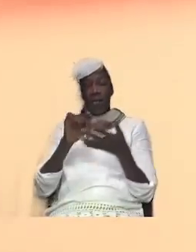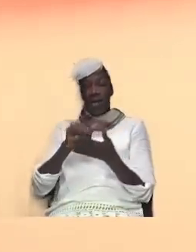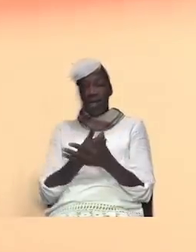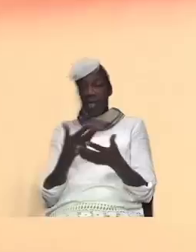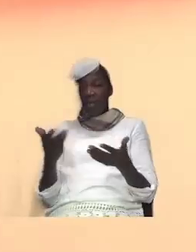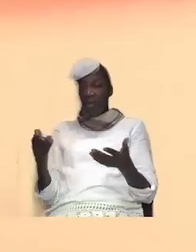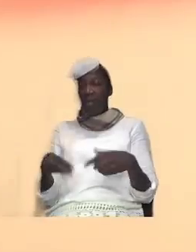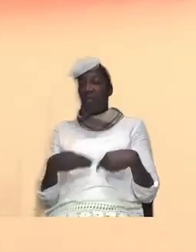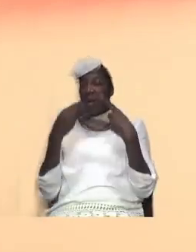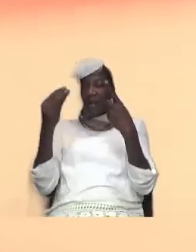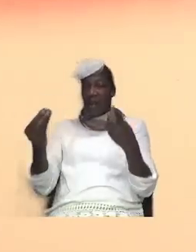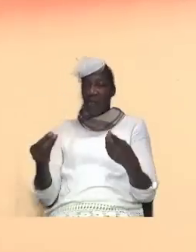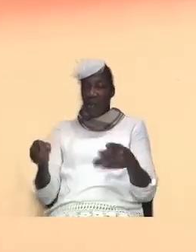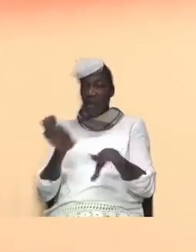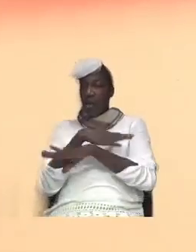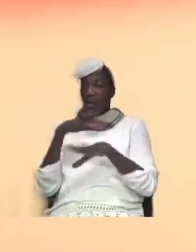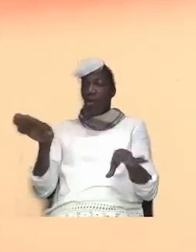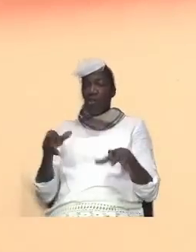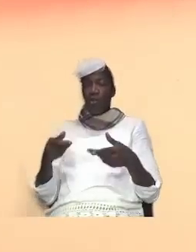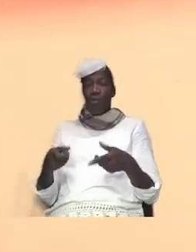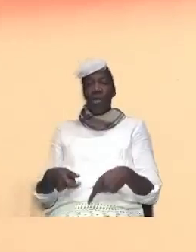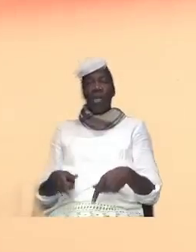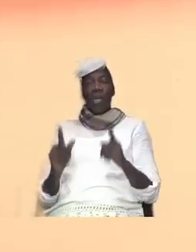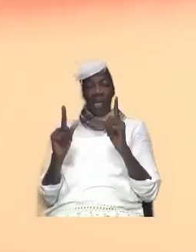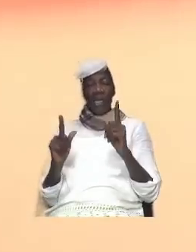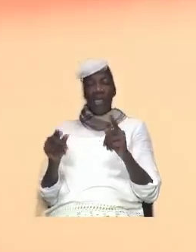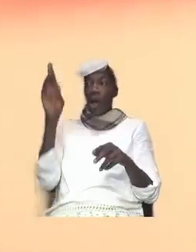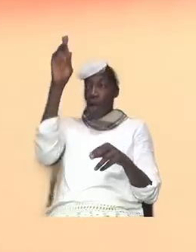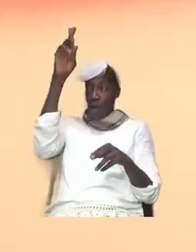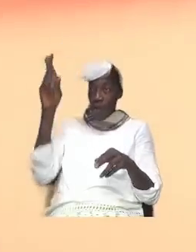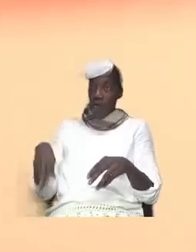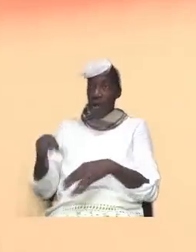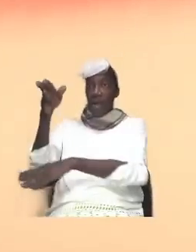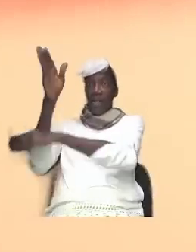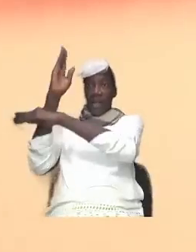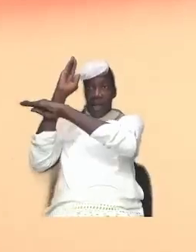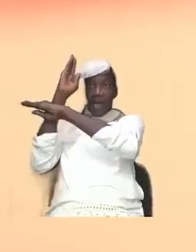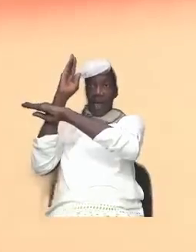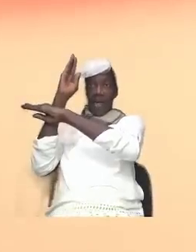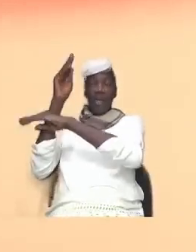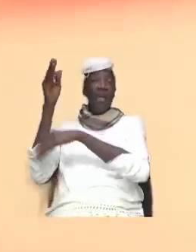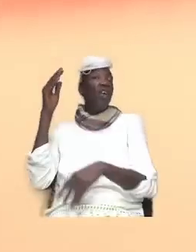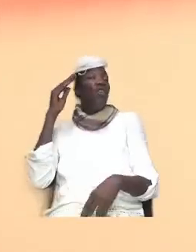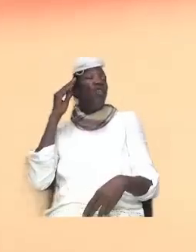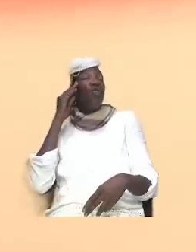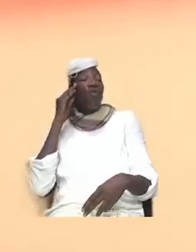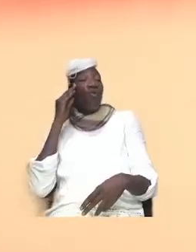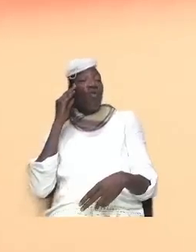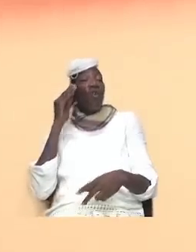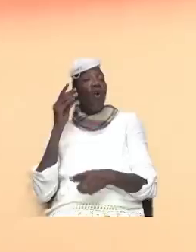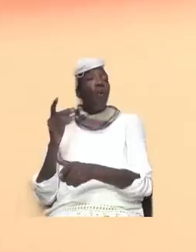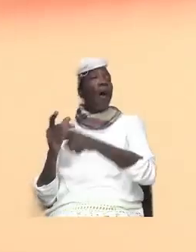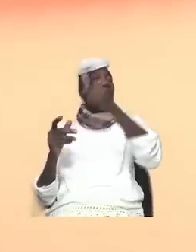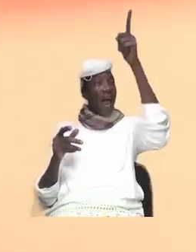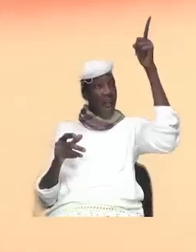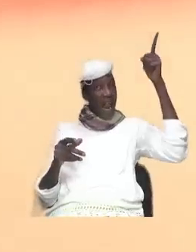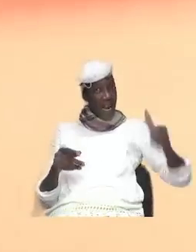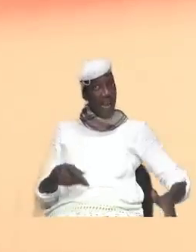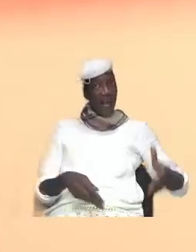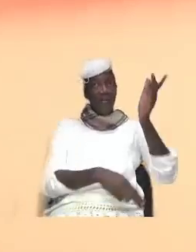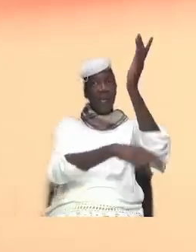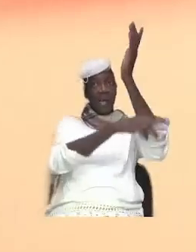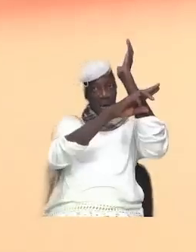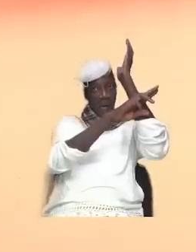your arms, and don't let your right hand know what your left hand is doing. So that is where